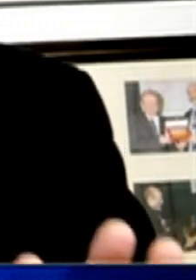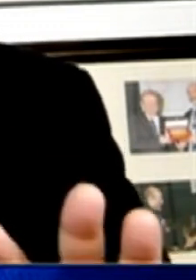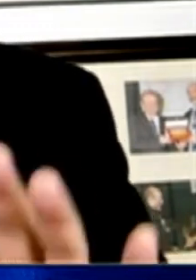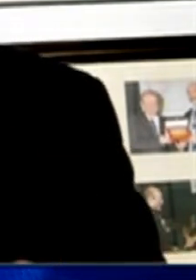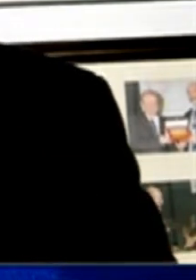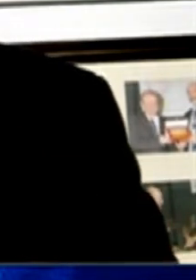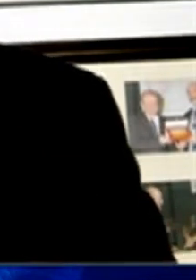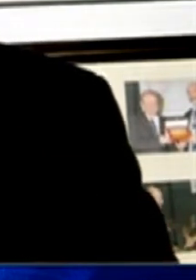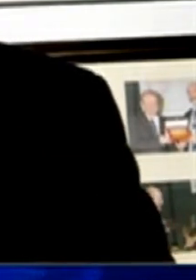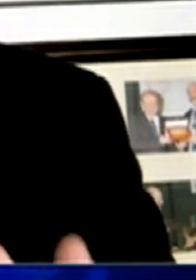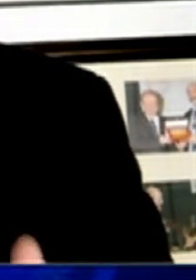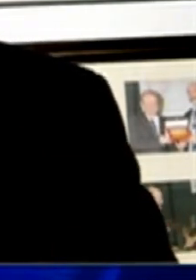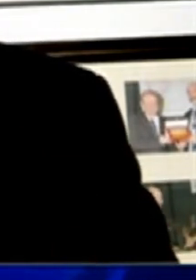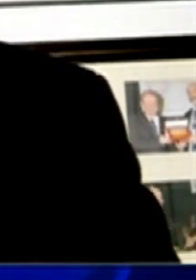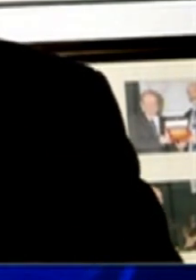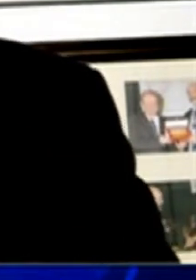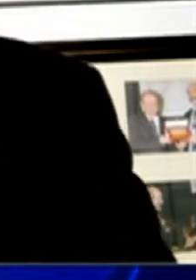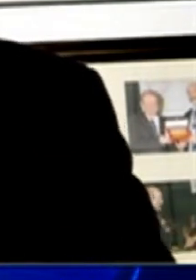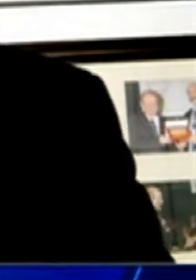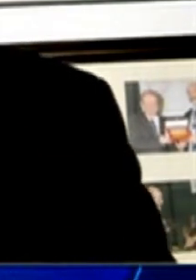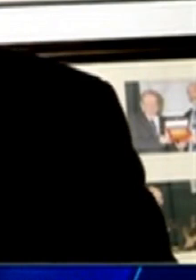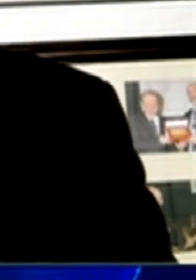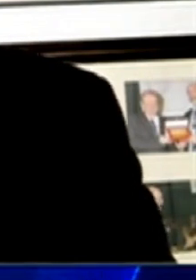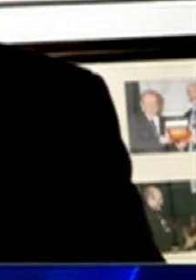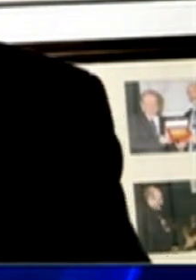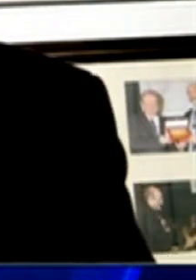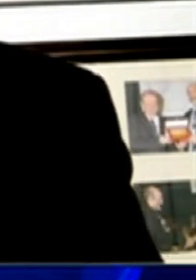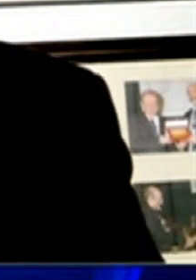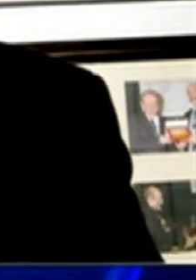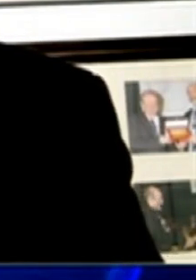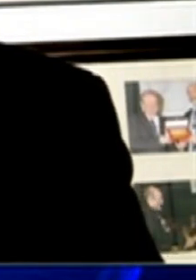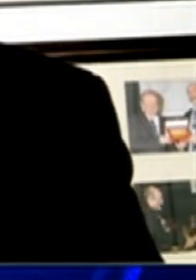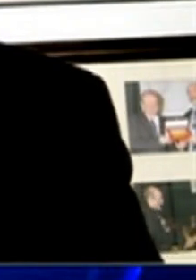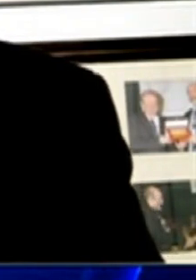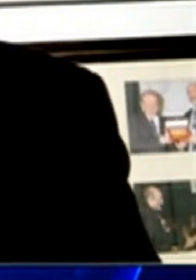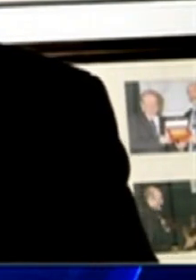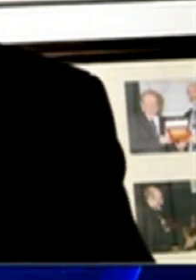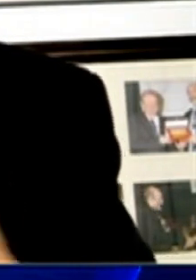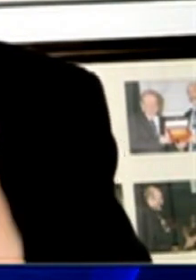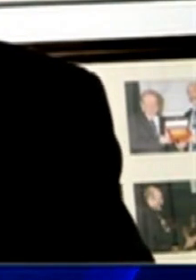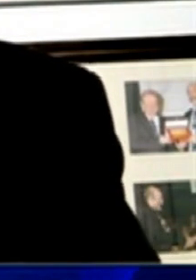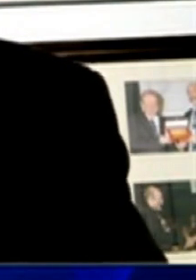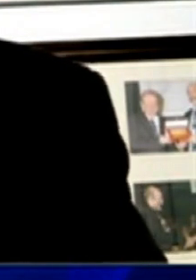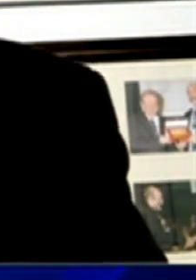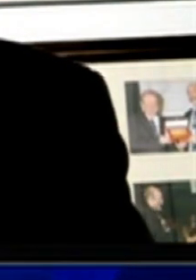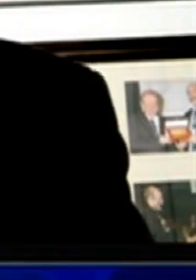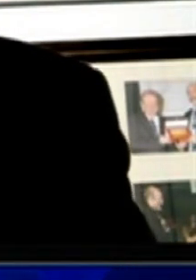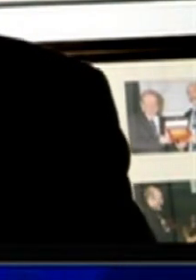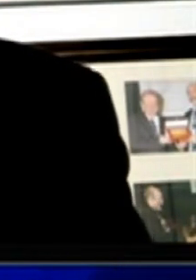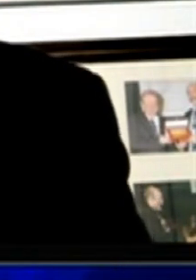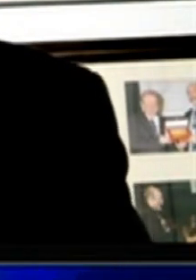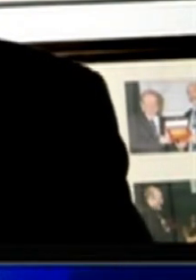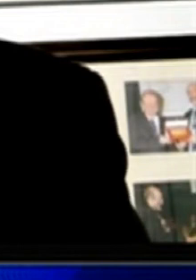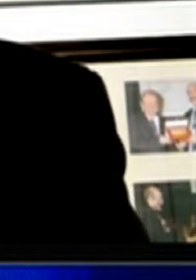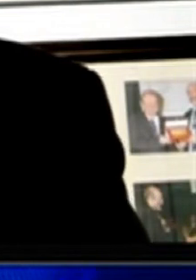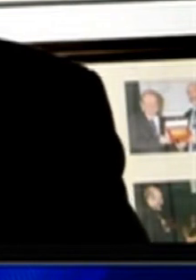the true number is, let's, for example, say that, you know, the breakthrough infections are 1 out of 4.